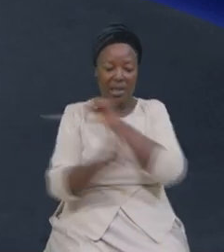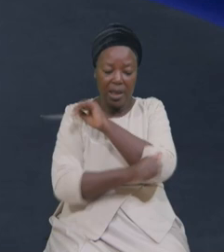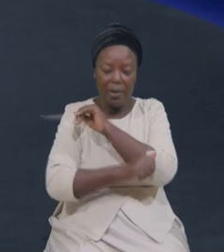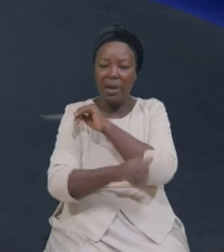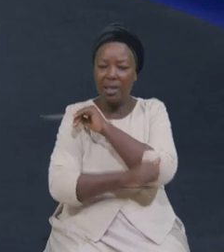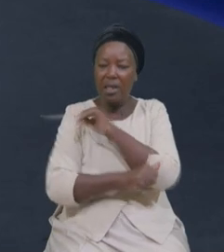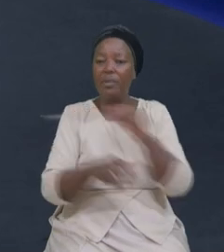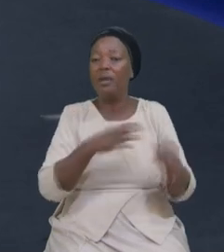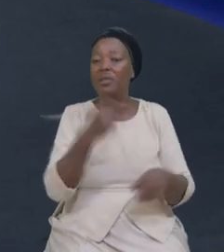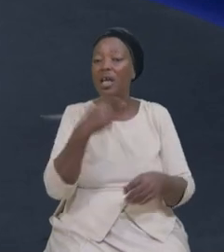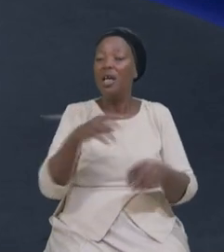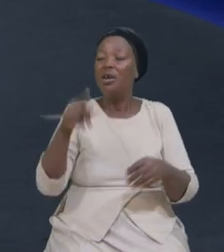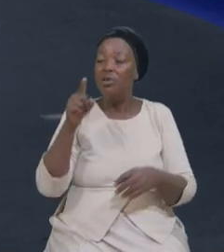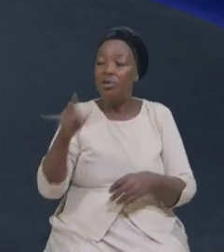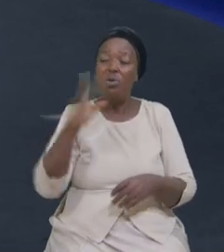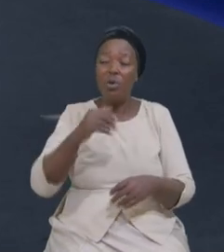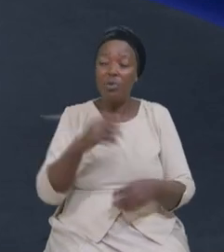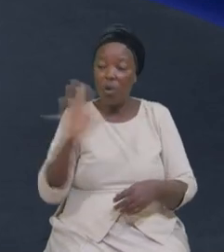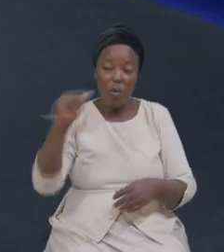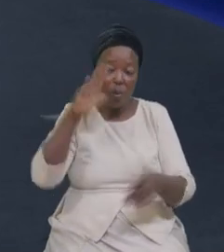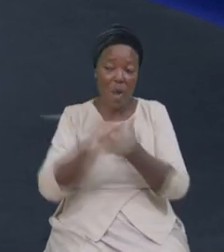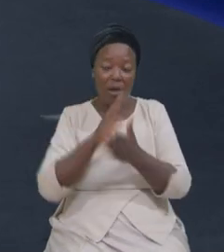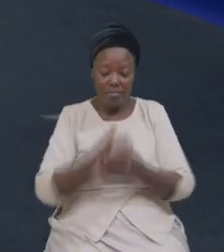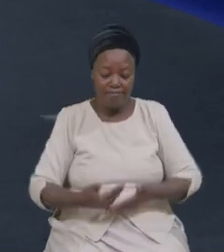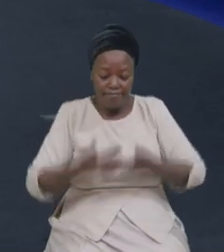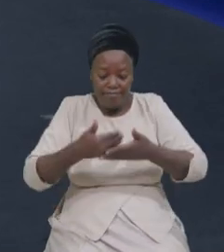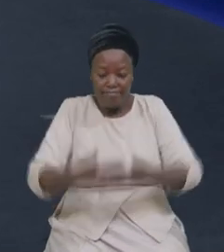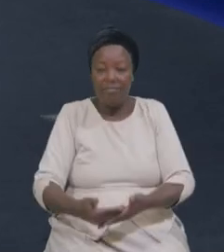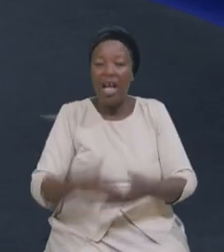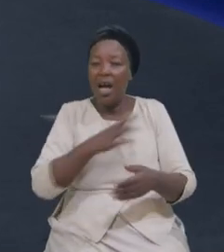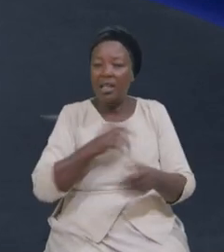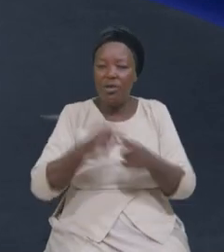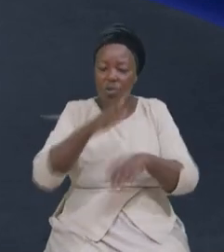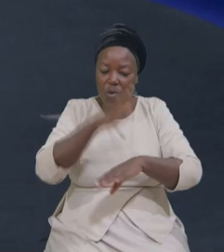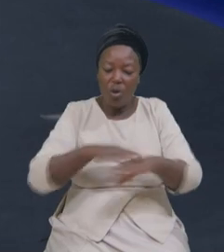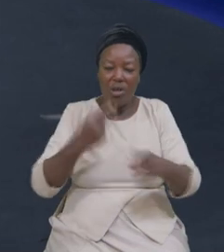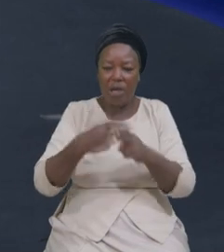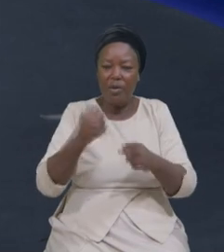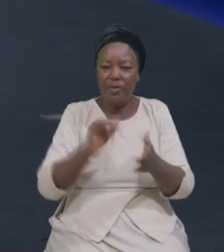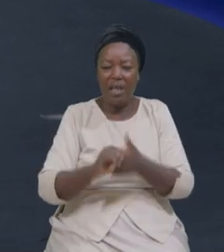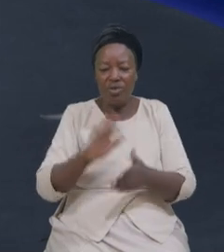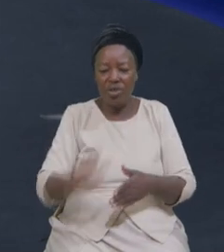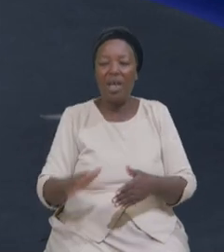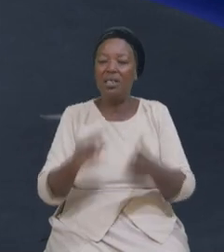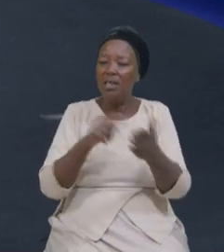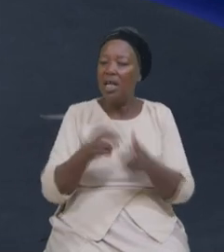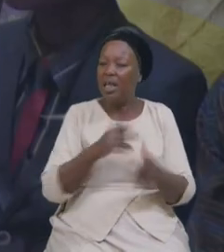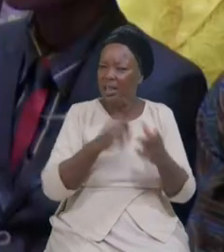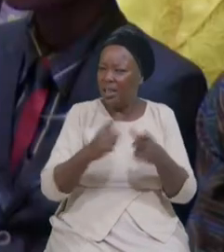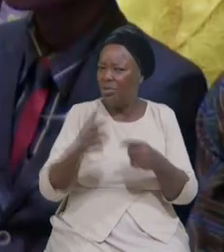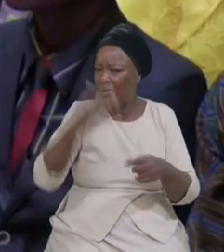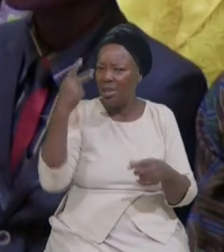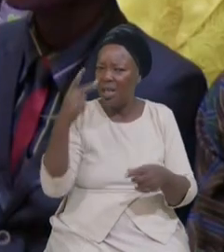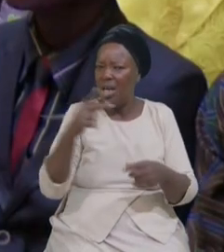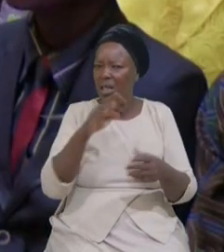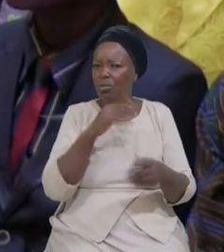of the purpose of God and the timing of God. The point is, whether it is what he will do today, what he will do tomorrow,